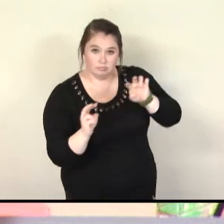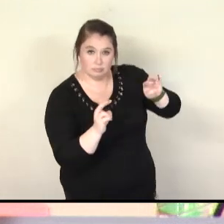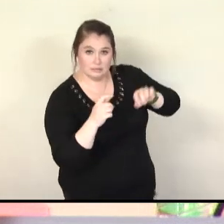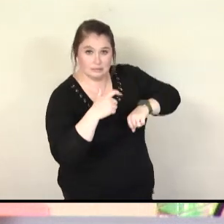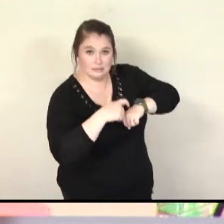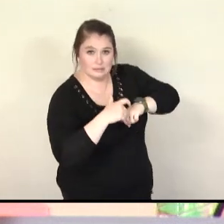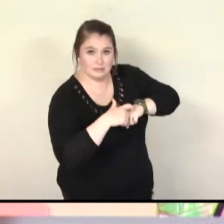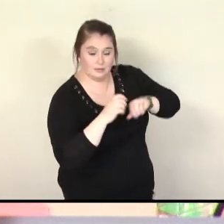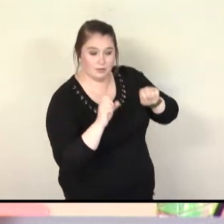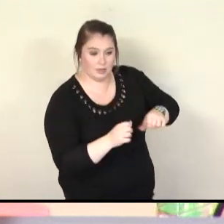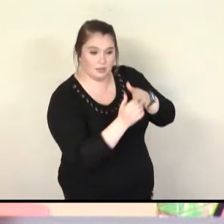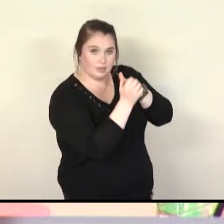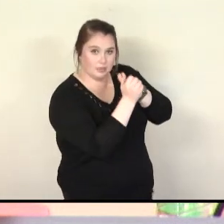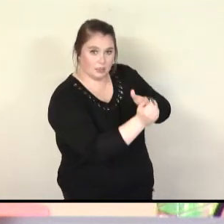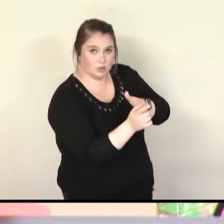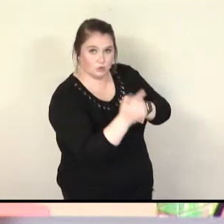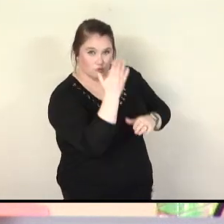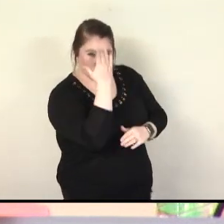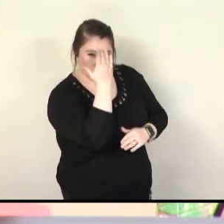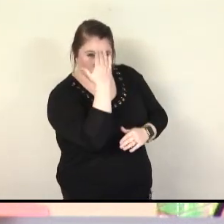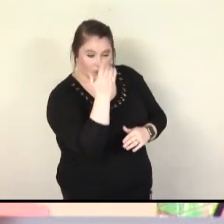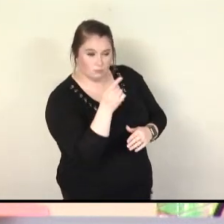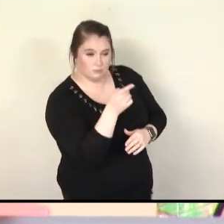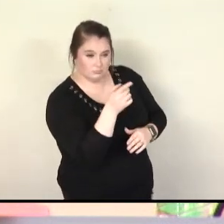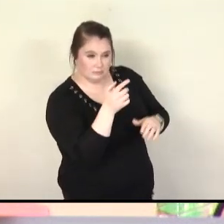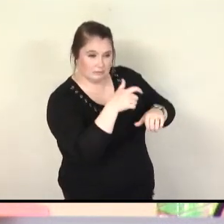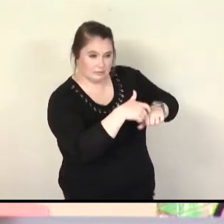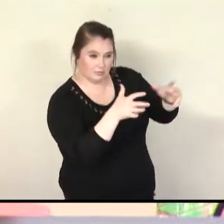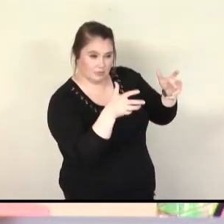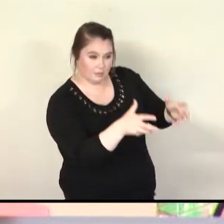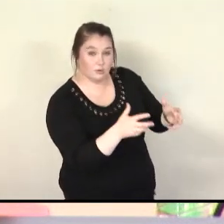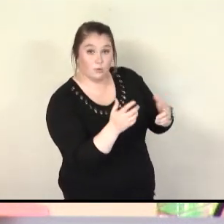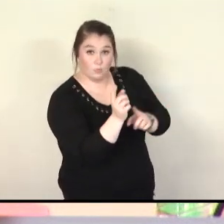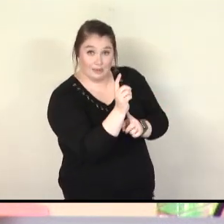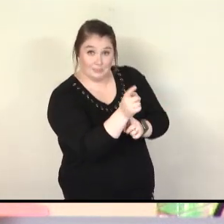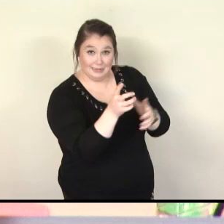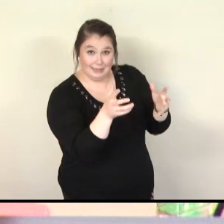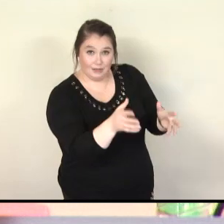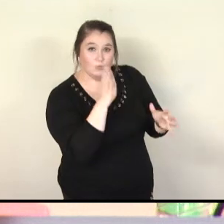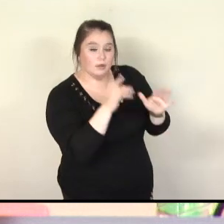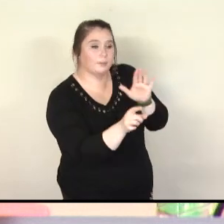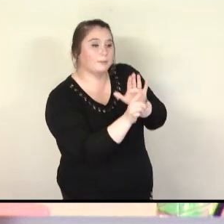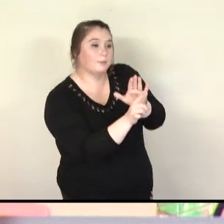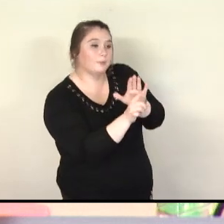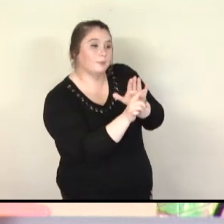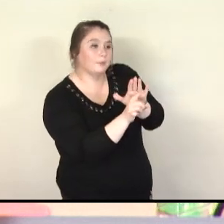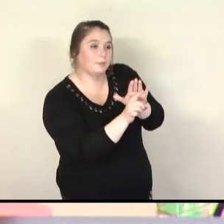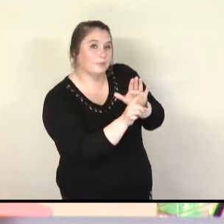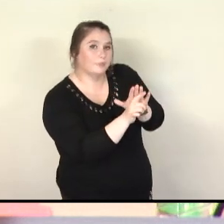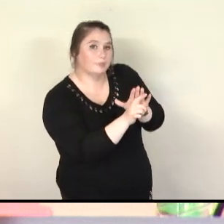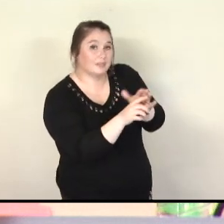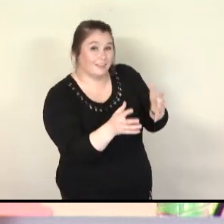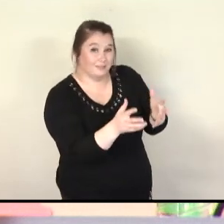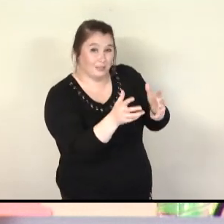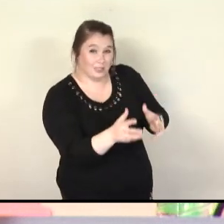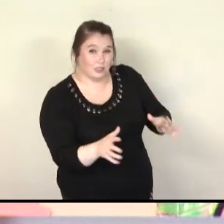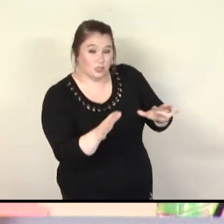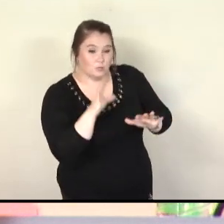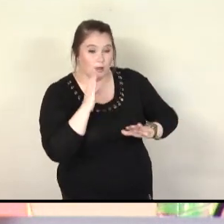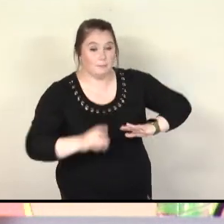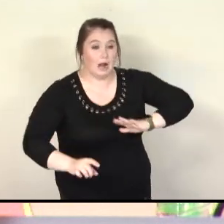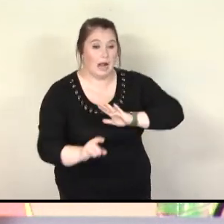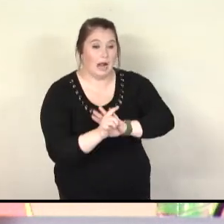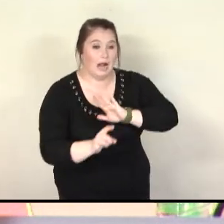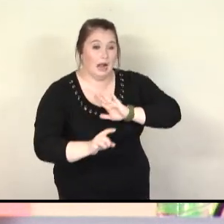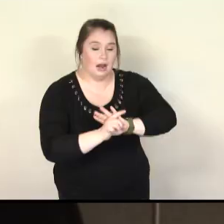screen to guide each speaker. When 1 minute remains, you will hear a chime, and when the allotted time has expired, a buzzer will sound. Welcome, Ms.